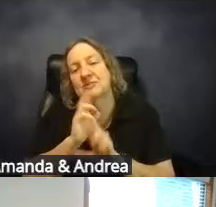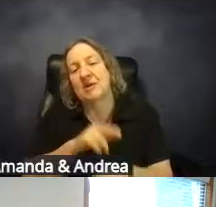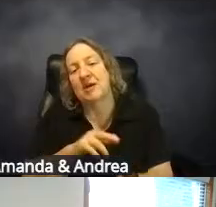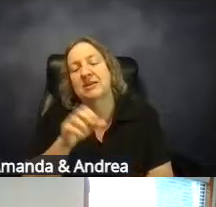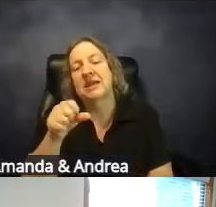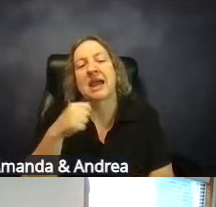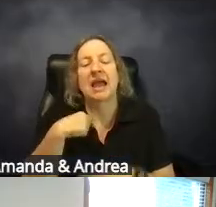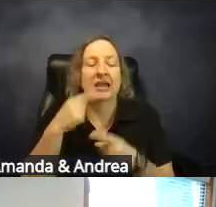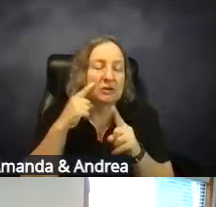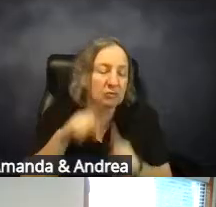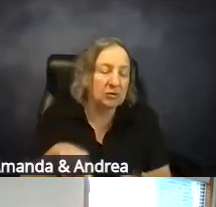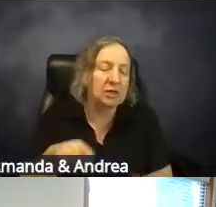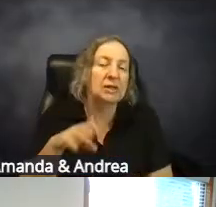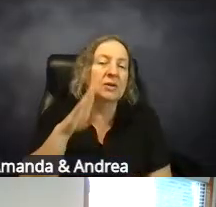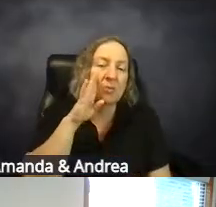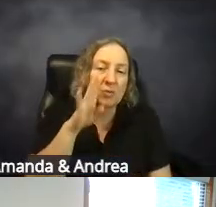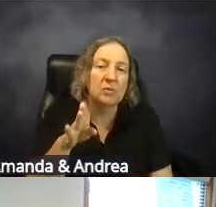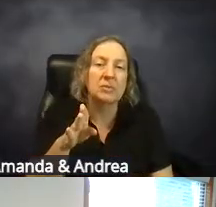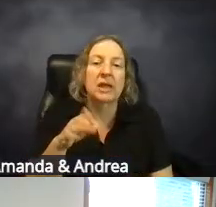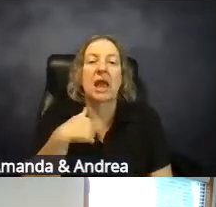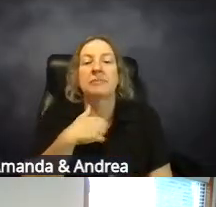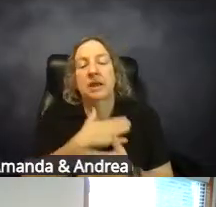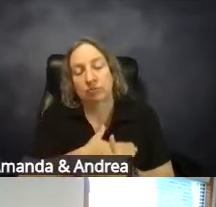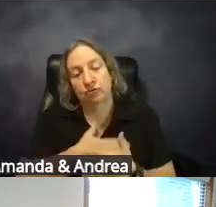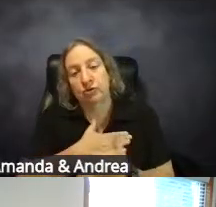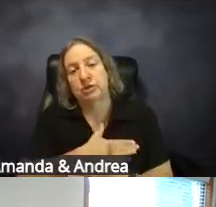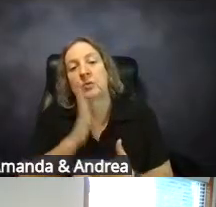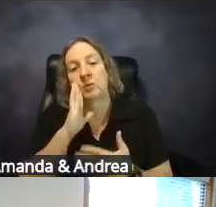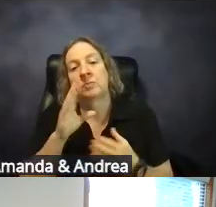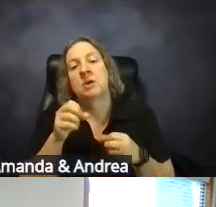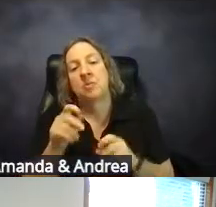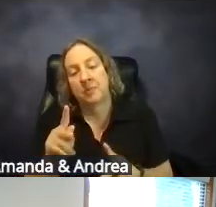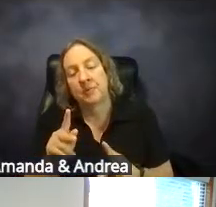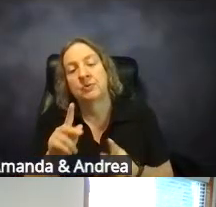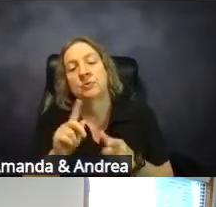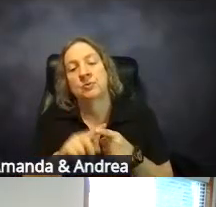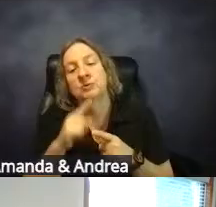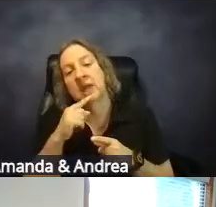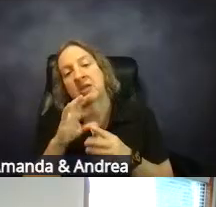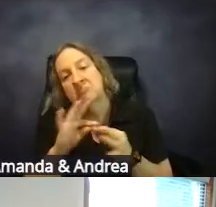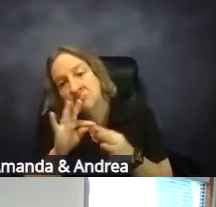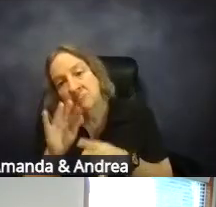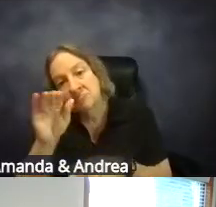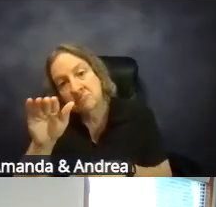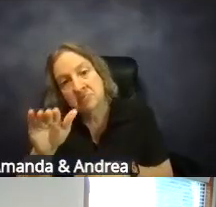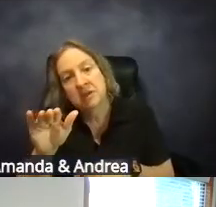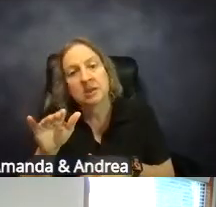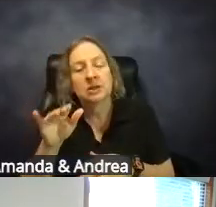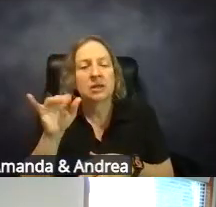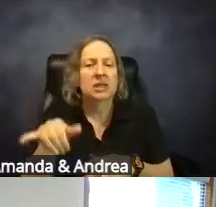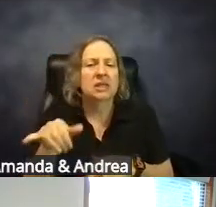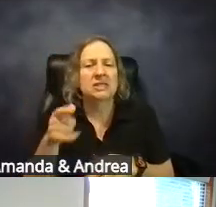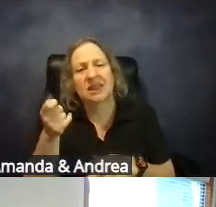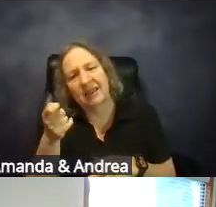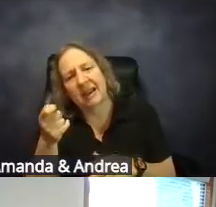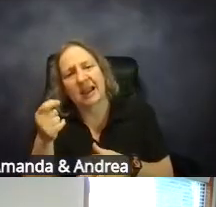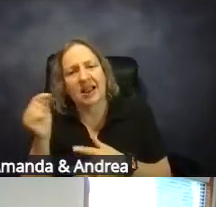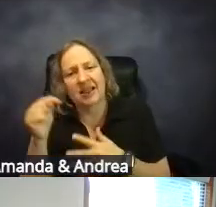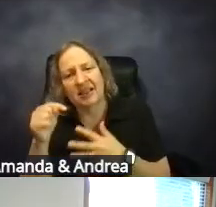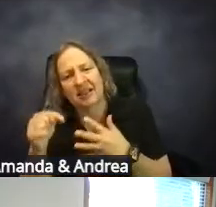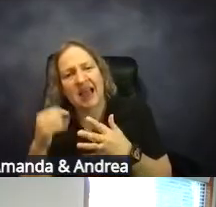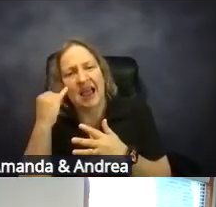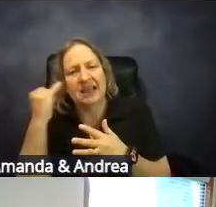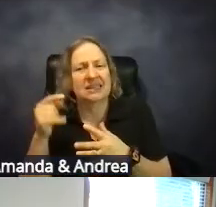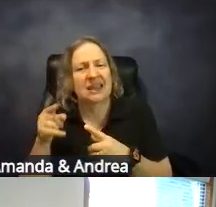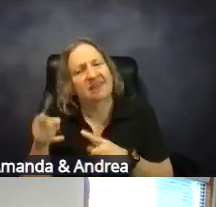that there's going to be. I appreciate that there's going to be opportunities to say, hey guys, this little particular idea you've got